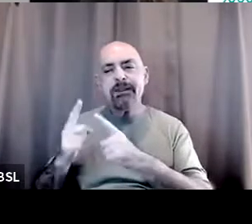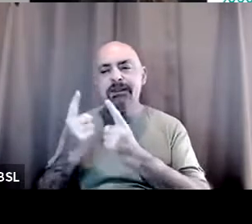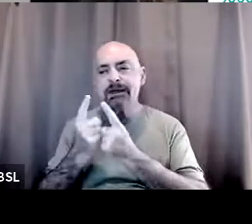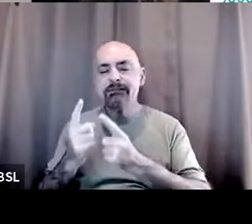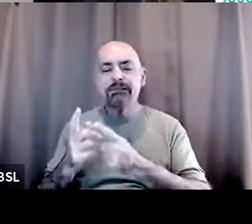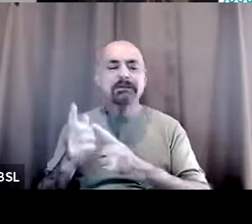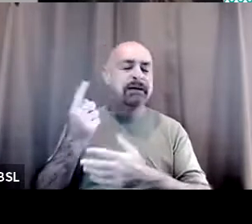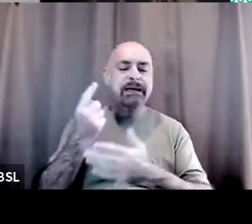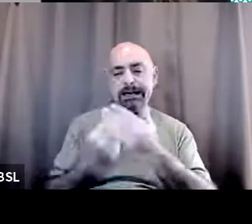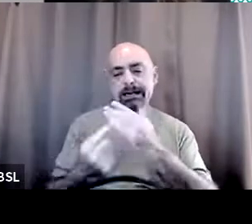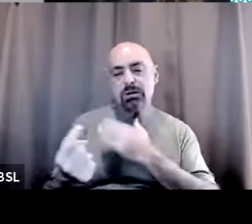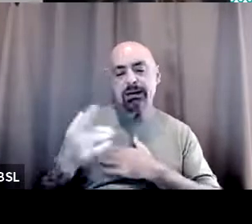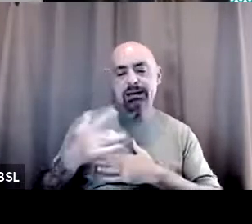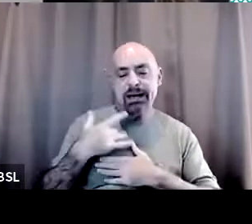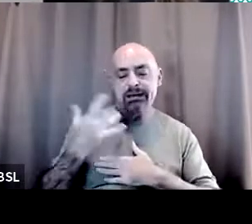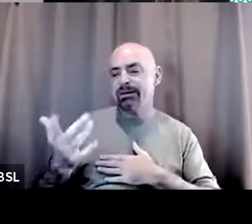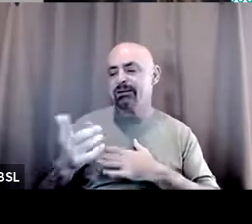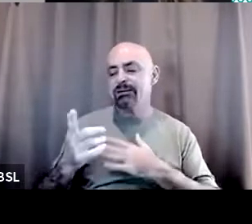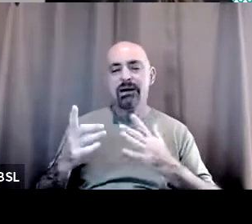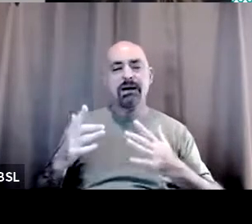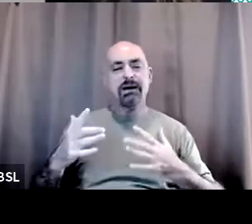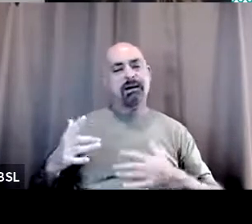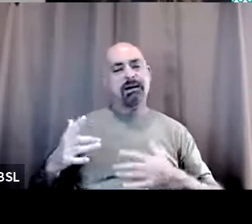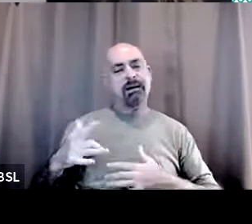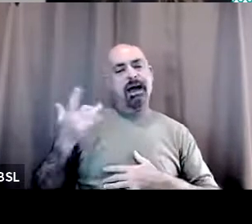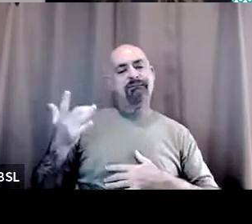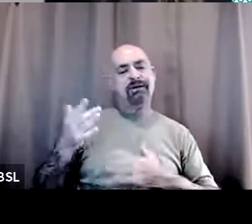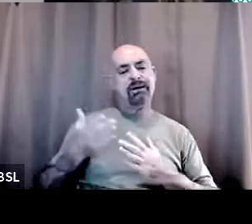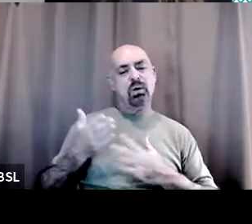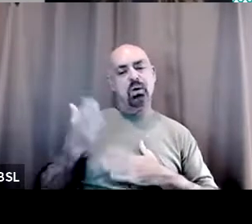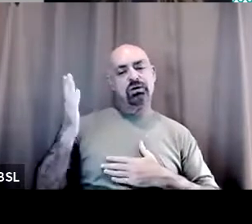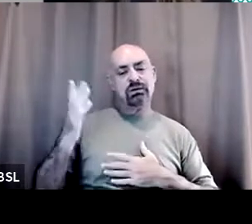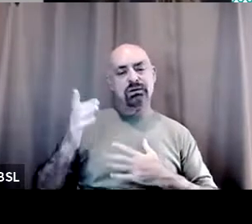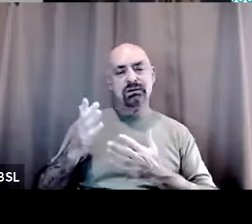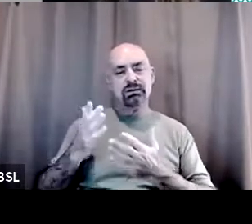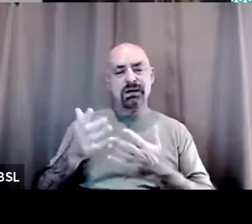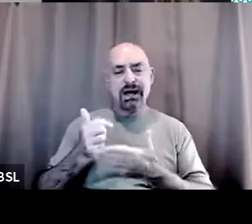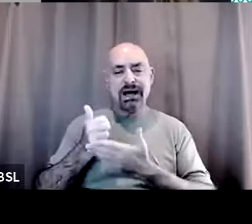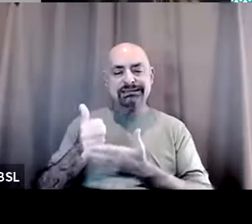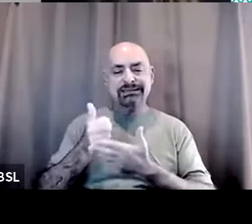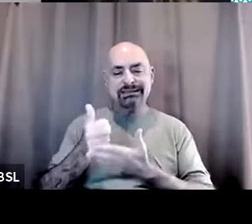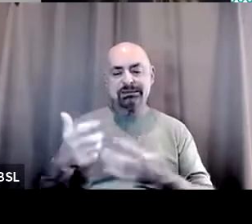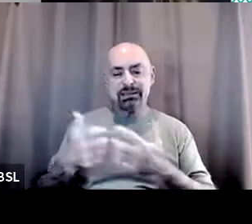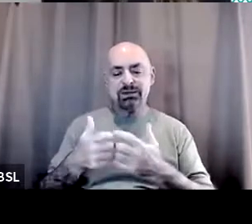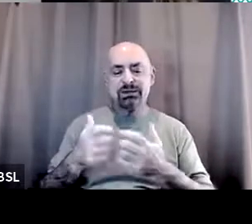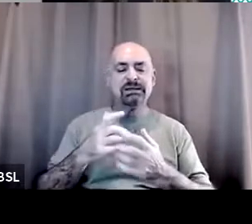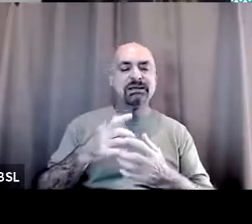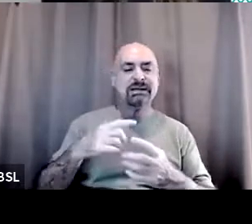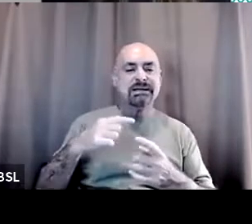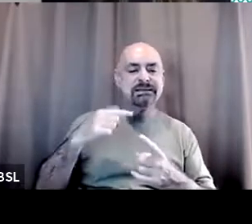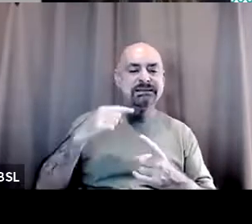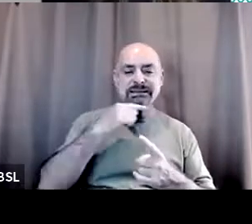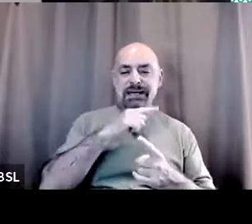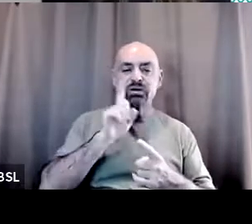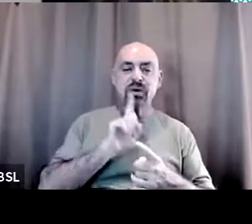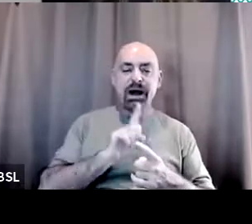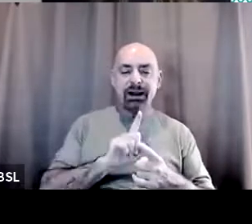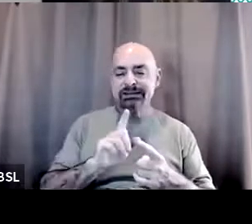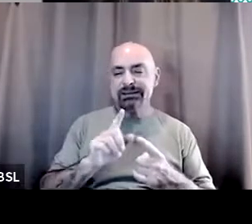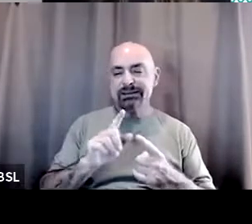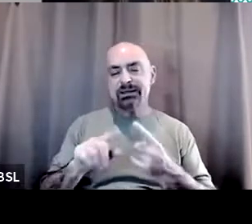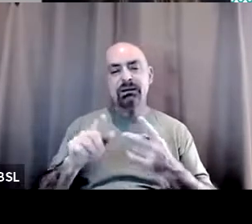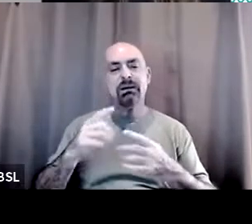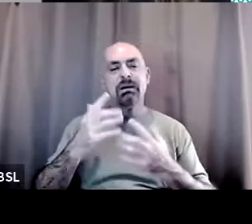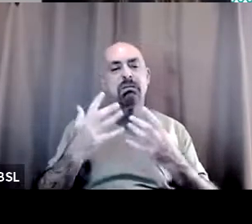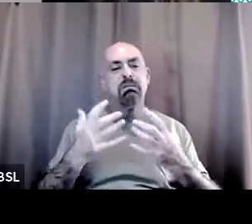living, livelihood, assisted technologies, sexualities, personal assistance, public transport.